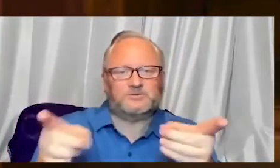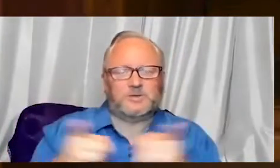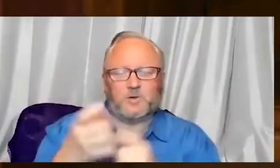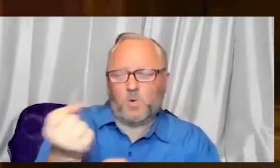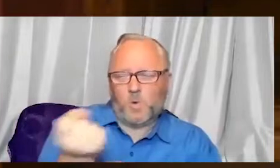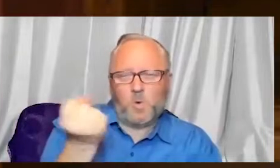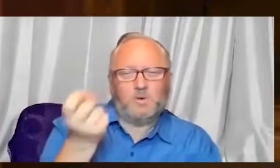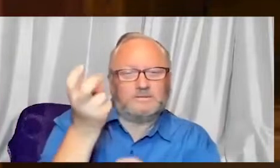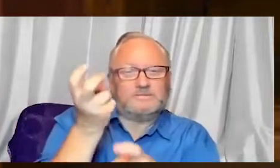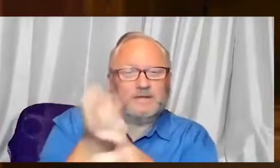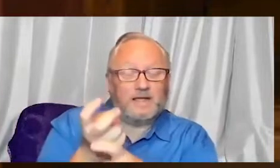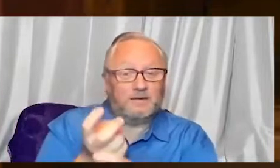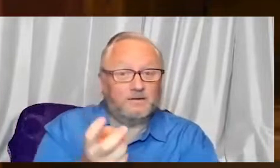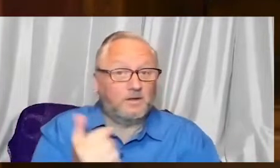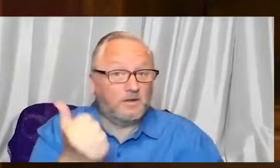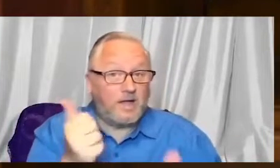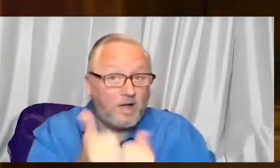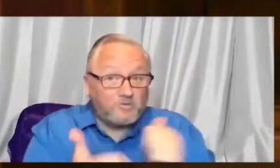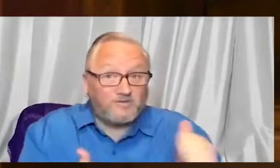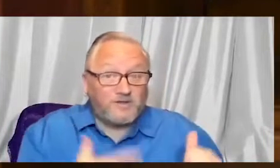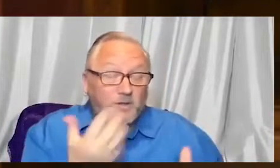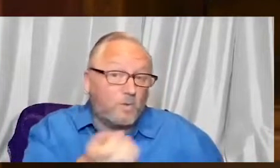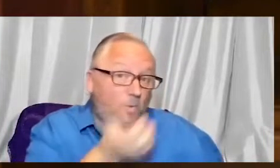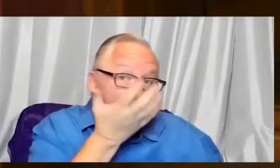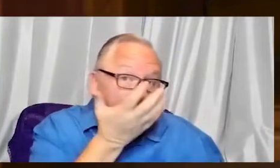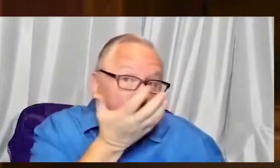warm? Cold? In between?